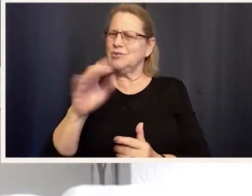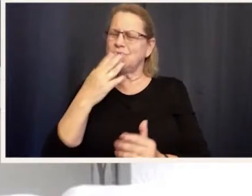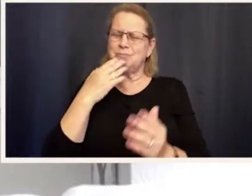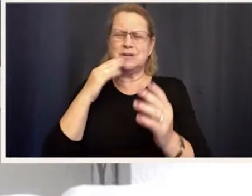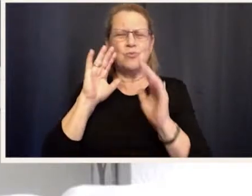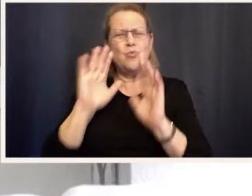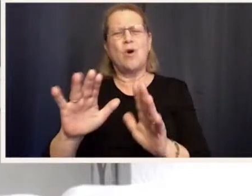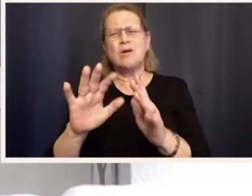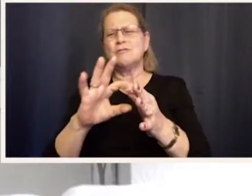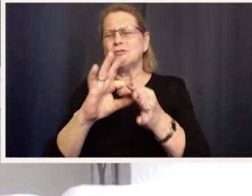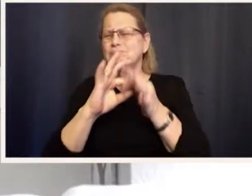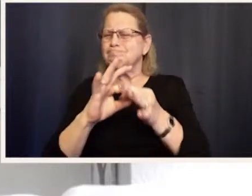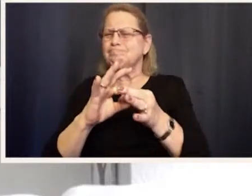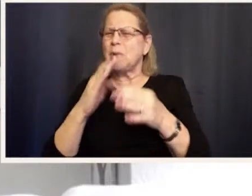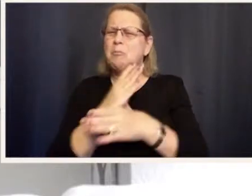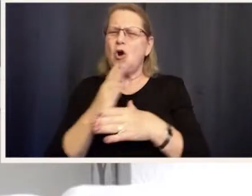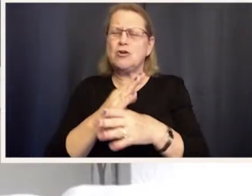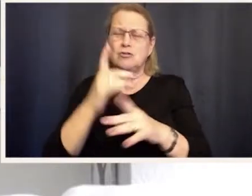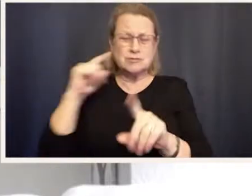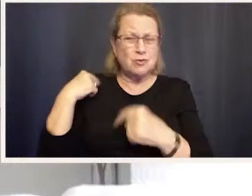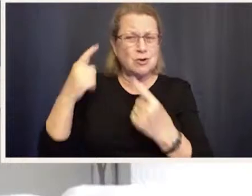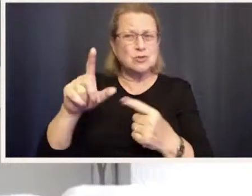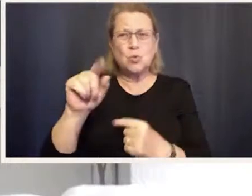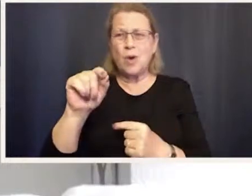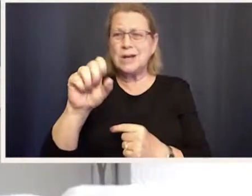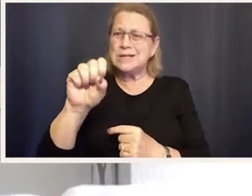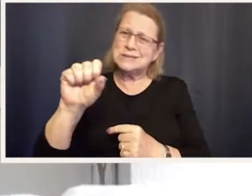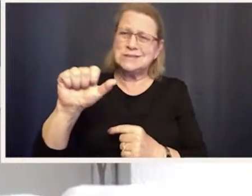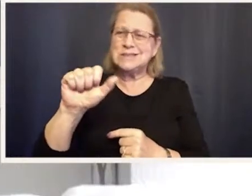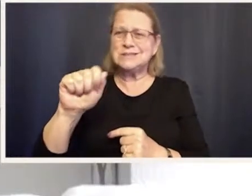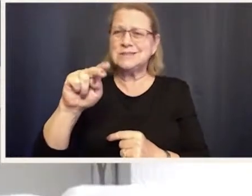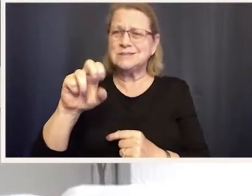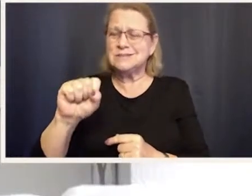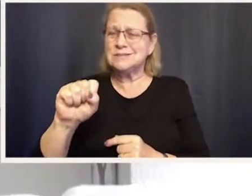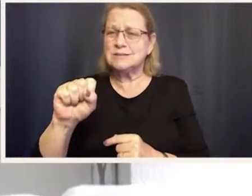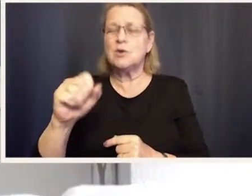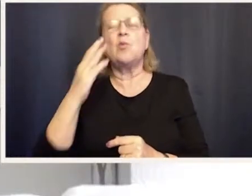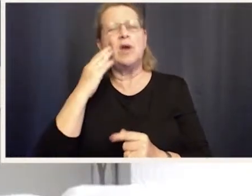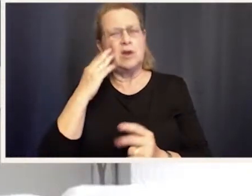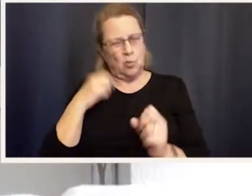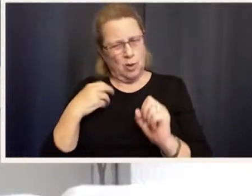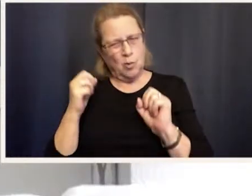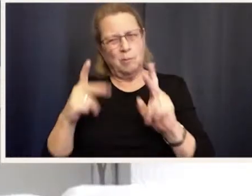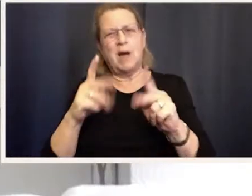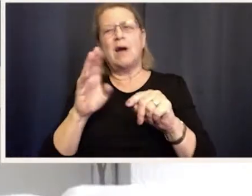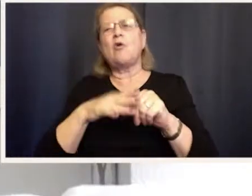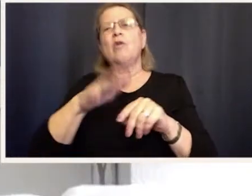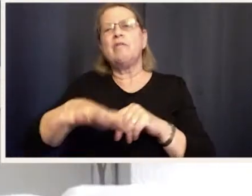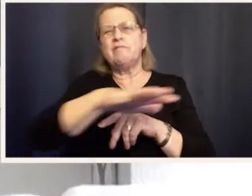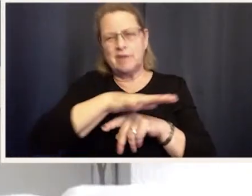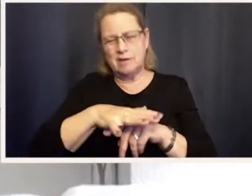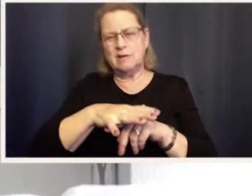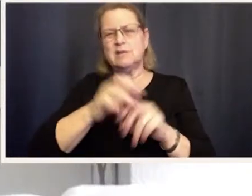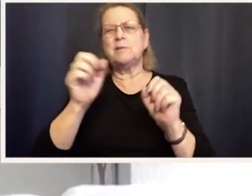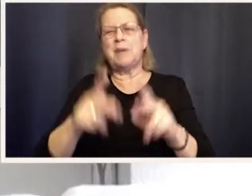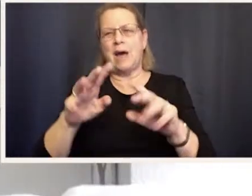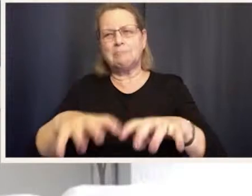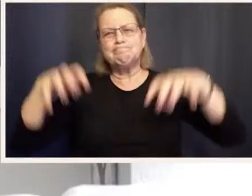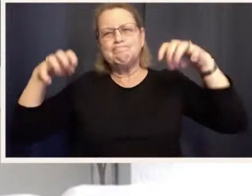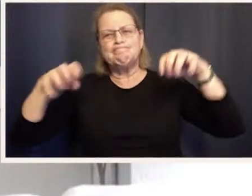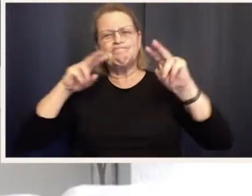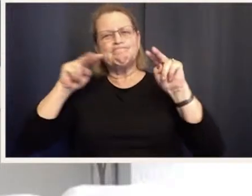steadfast partners for 20 seasons. We know we will be back on the field and in the stands